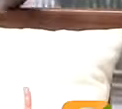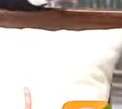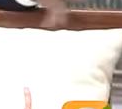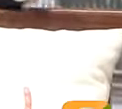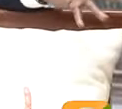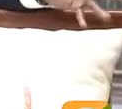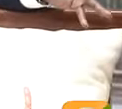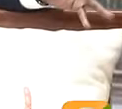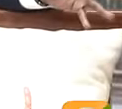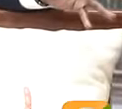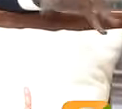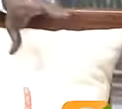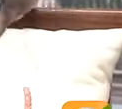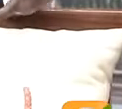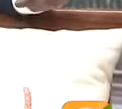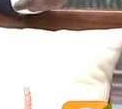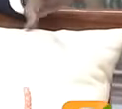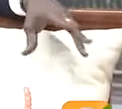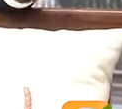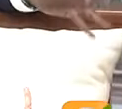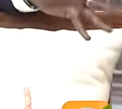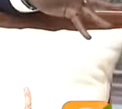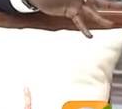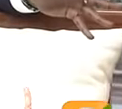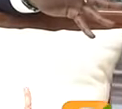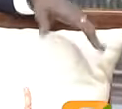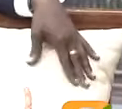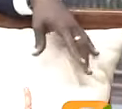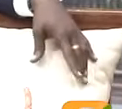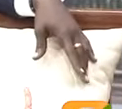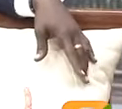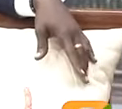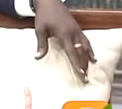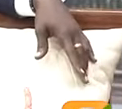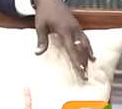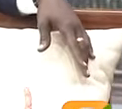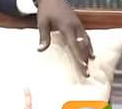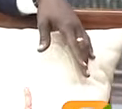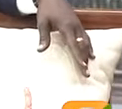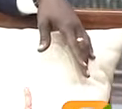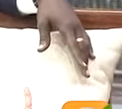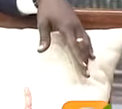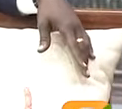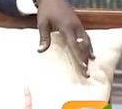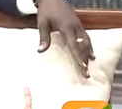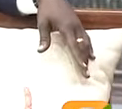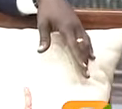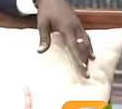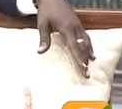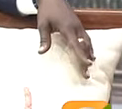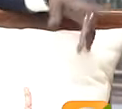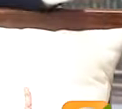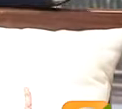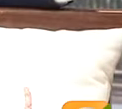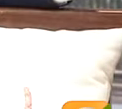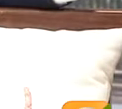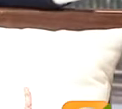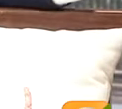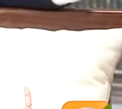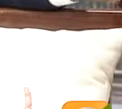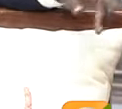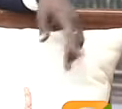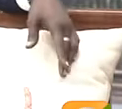down 16 international companies that have done it elsewhere, bid for it. We're not using our money. It's a PPP. But the issue